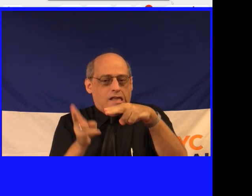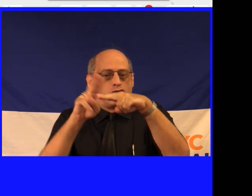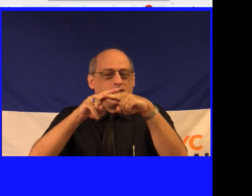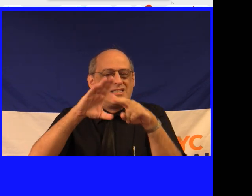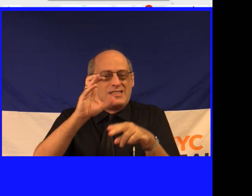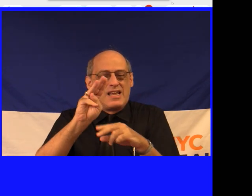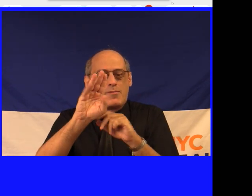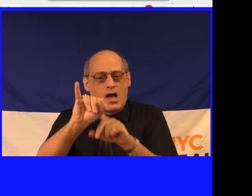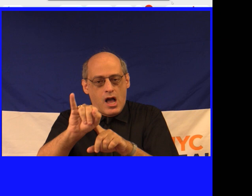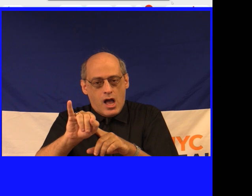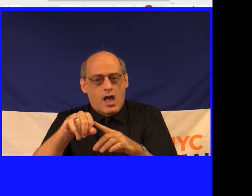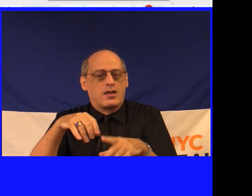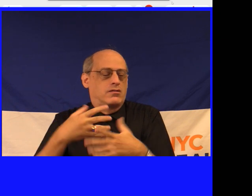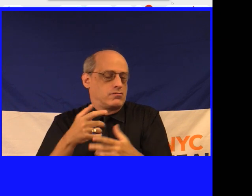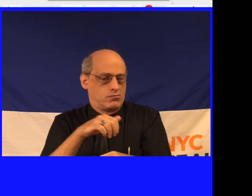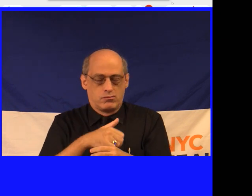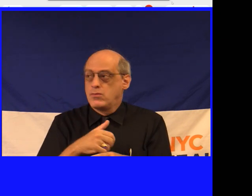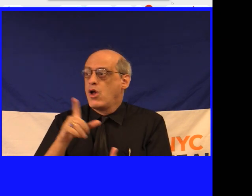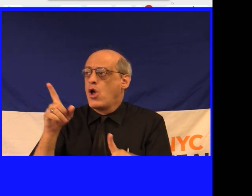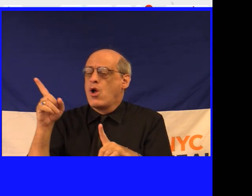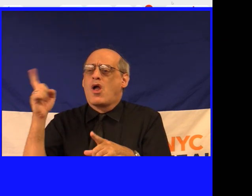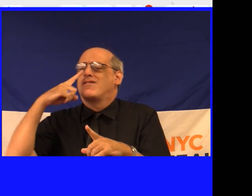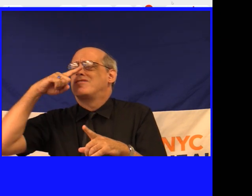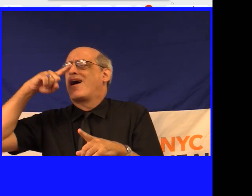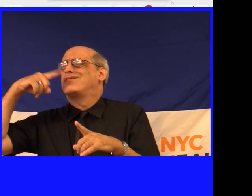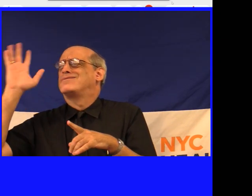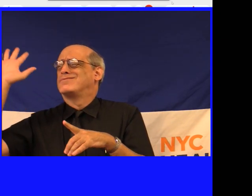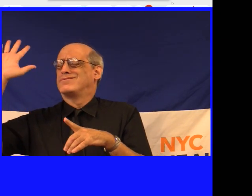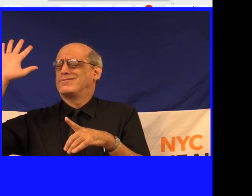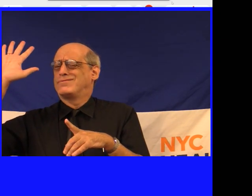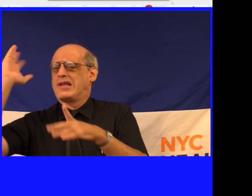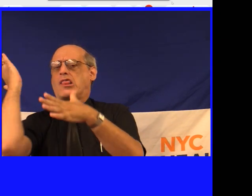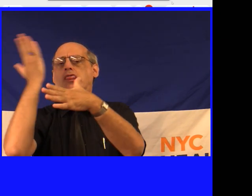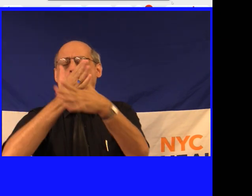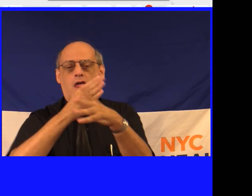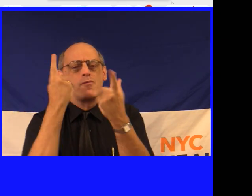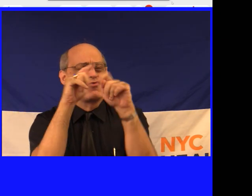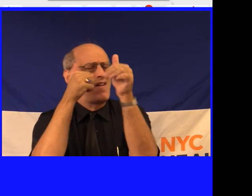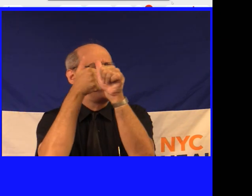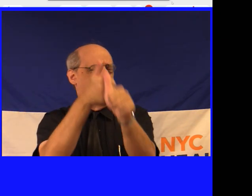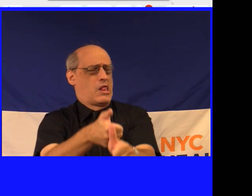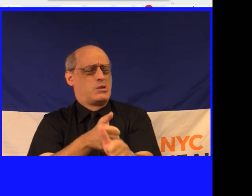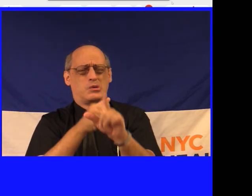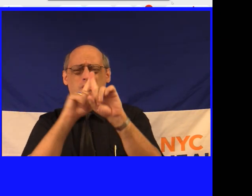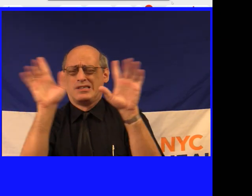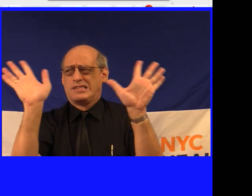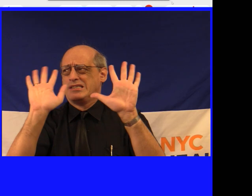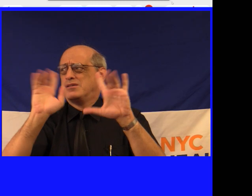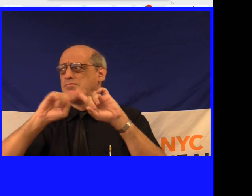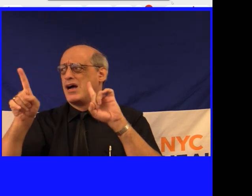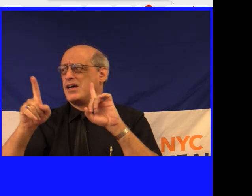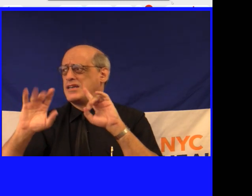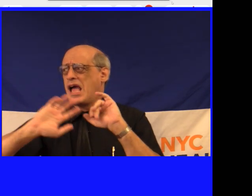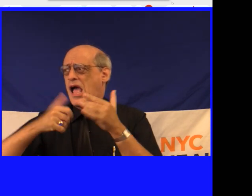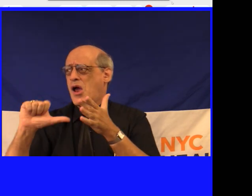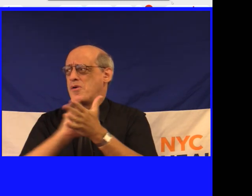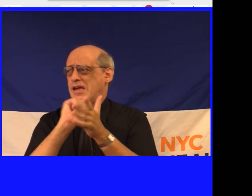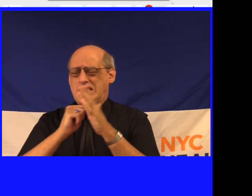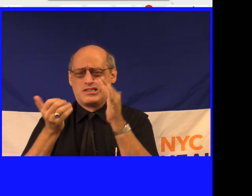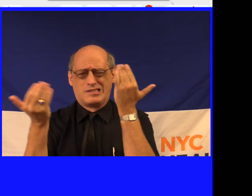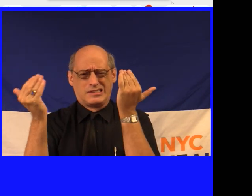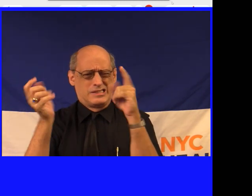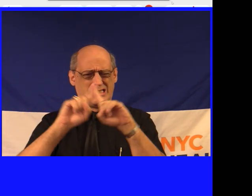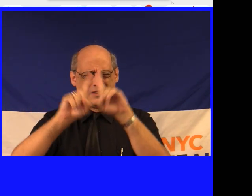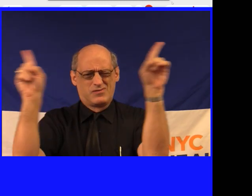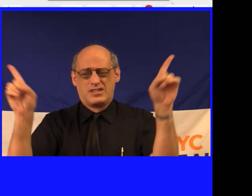utilization. Line number 2. I'm trying to follow you, and our pages are different.